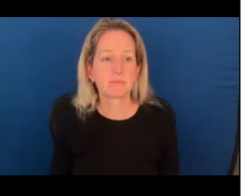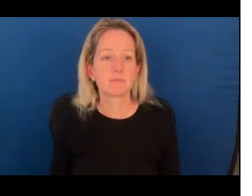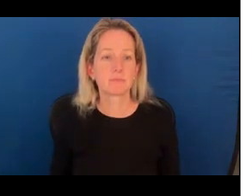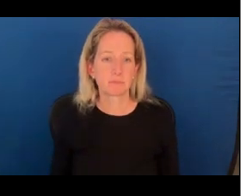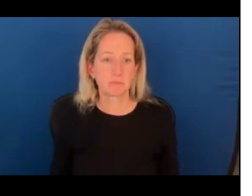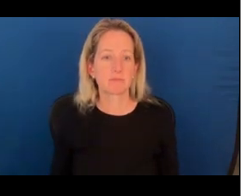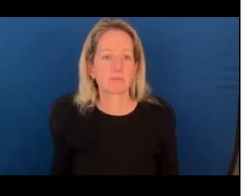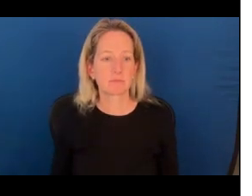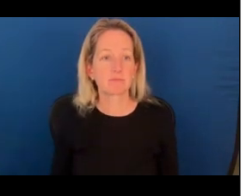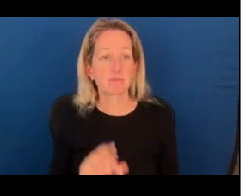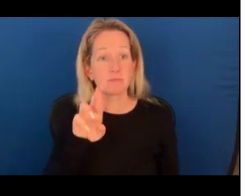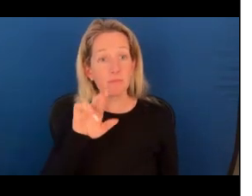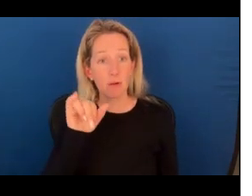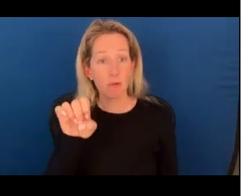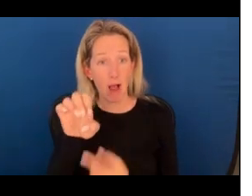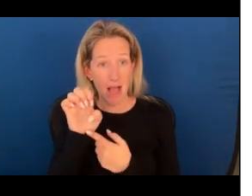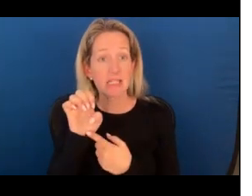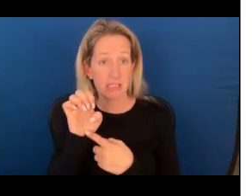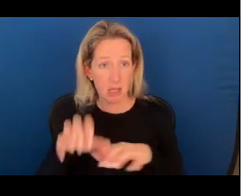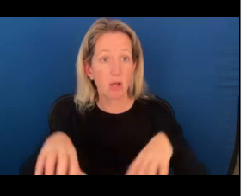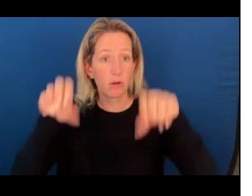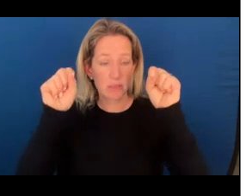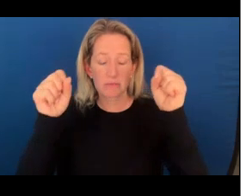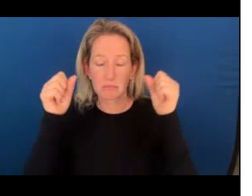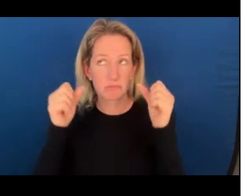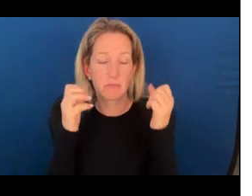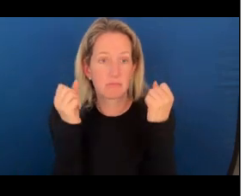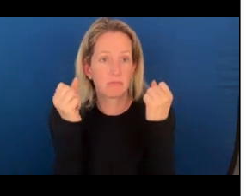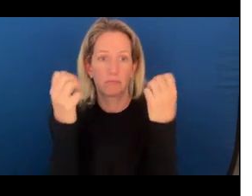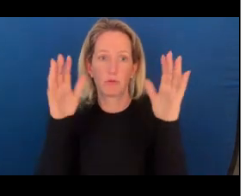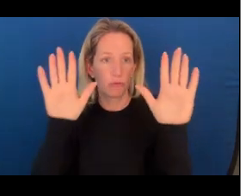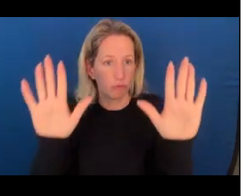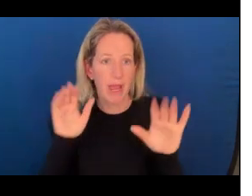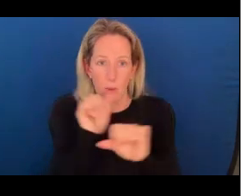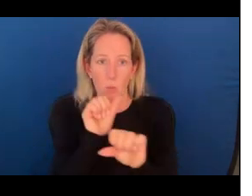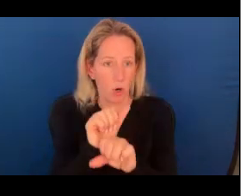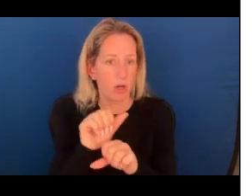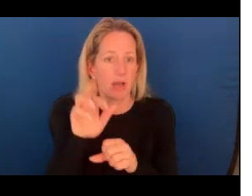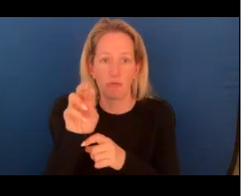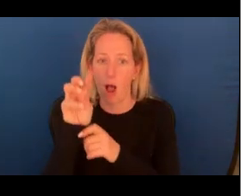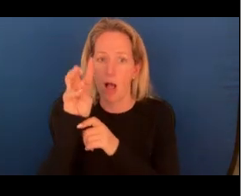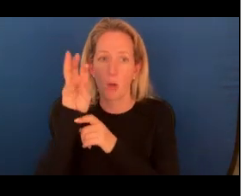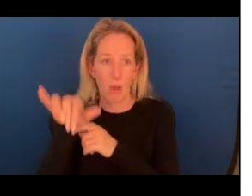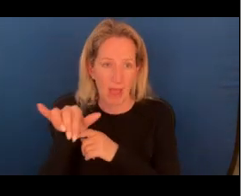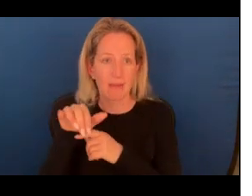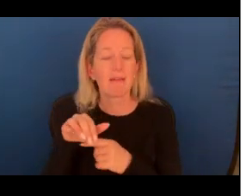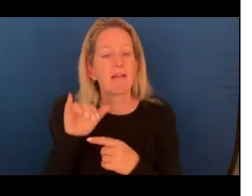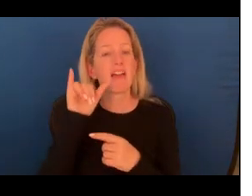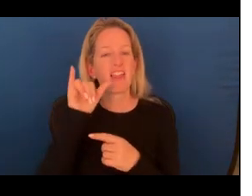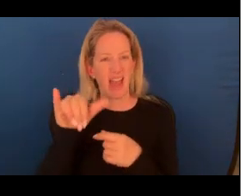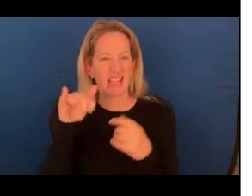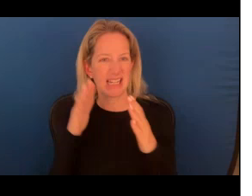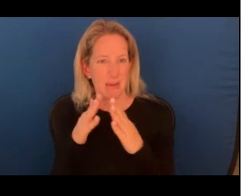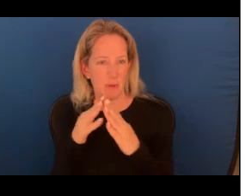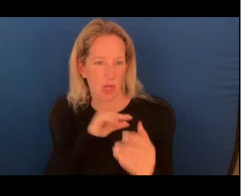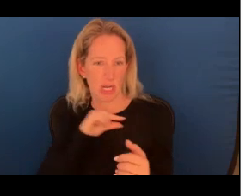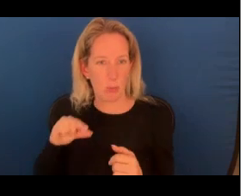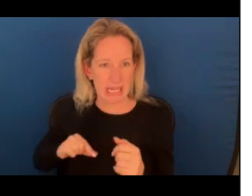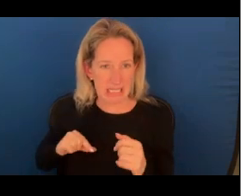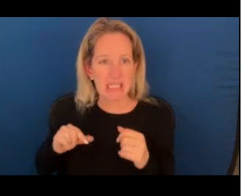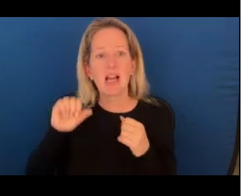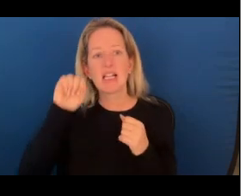work in Rockaway. That's a neighborhood in Queens, and it's on that that southern